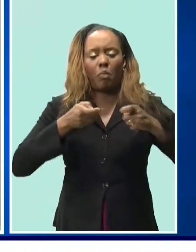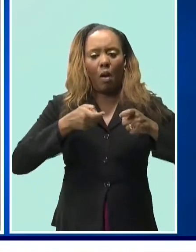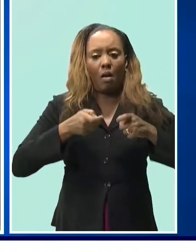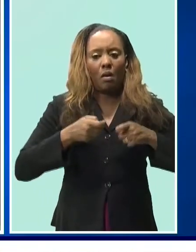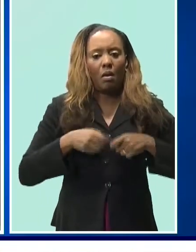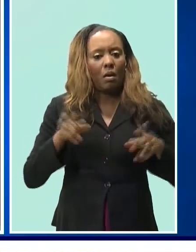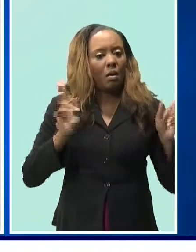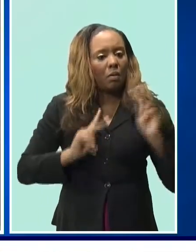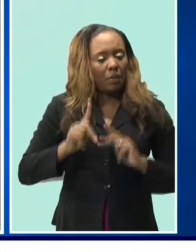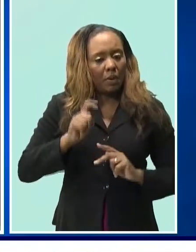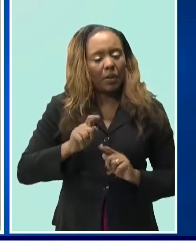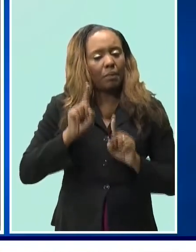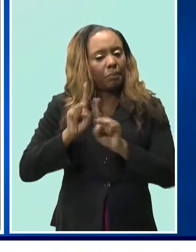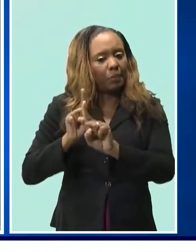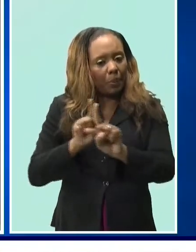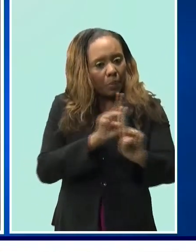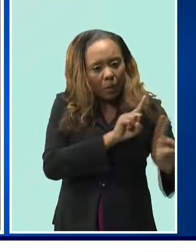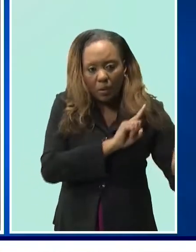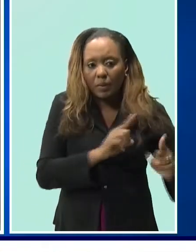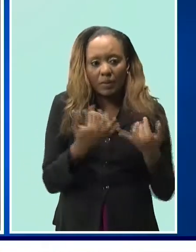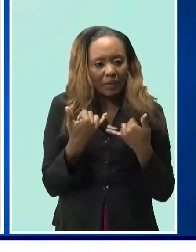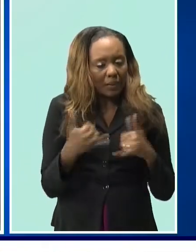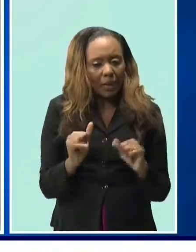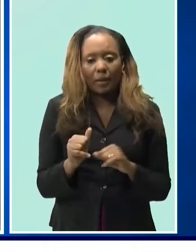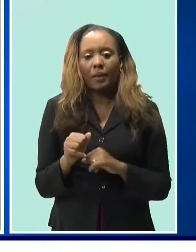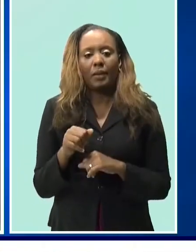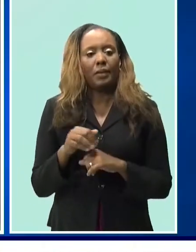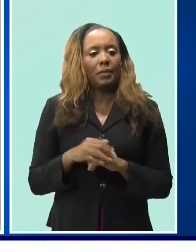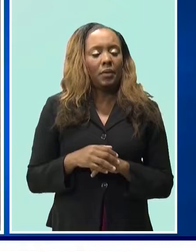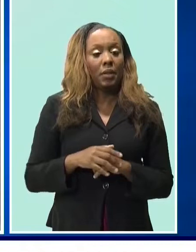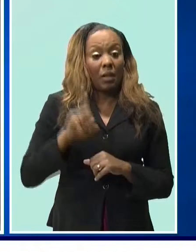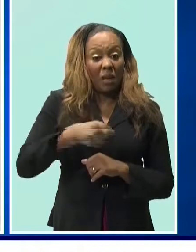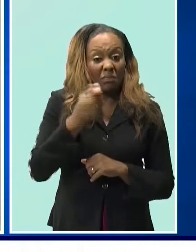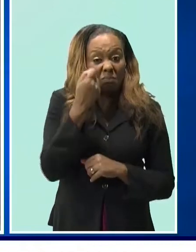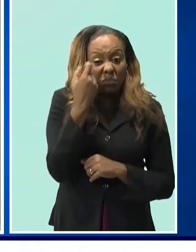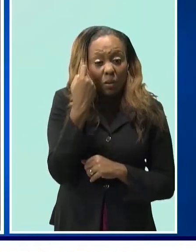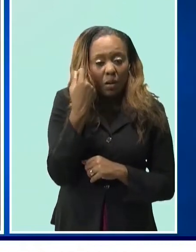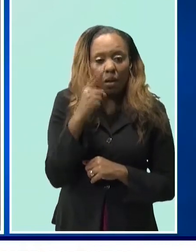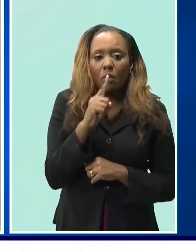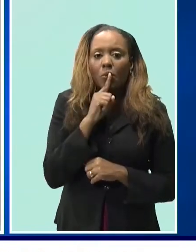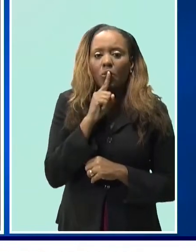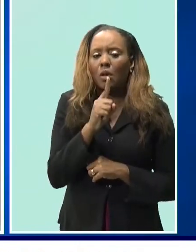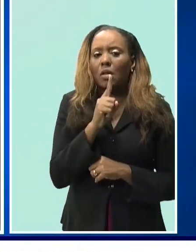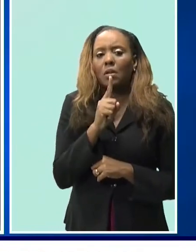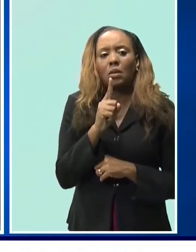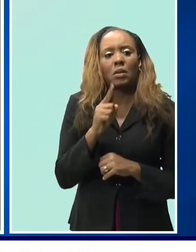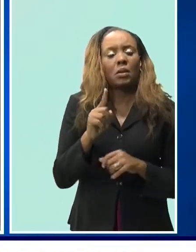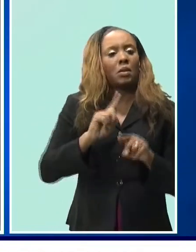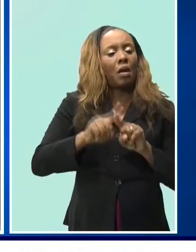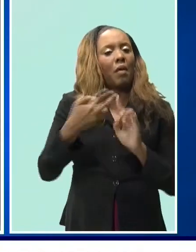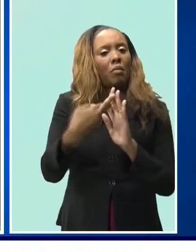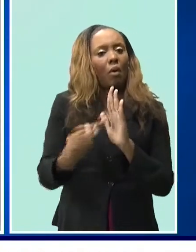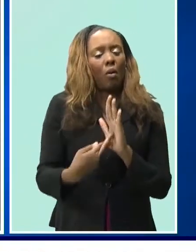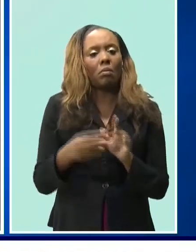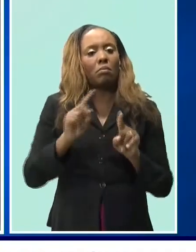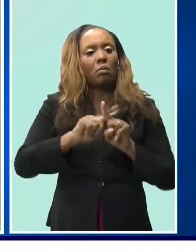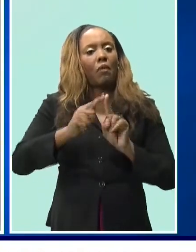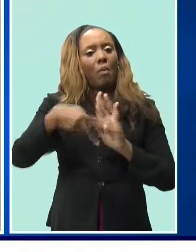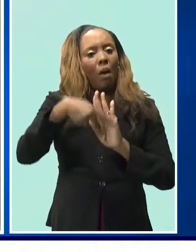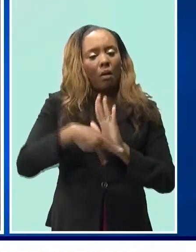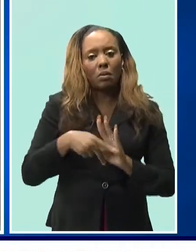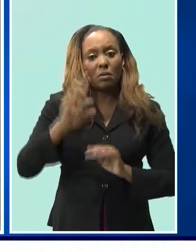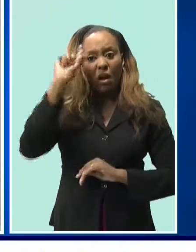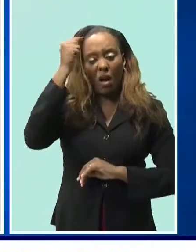in terms of physical distancing, in terms of understanding the recommendations, the guidelines, and the policies of the